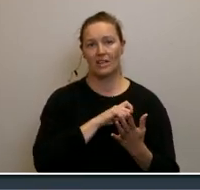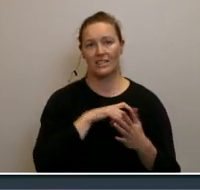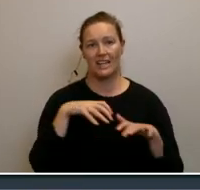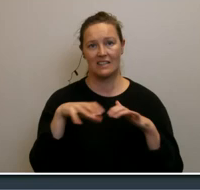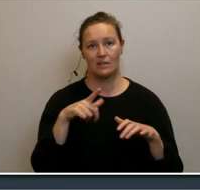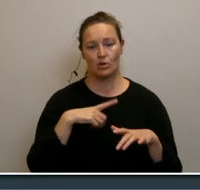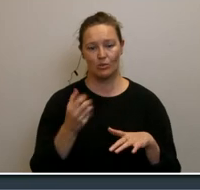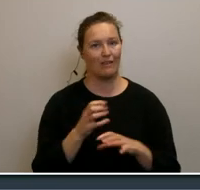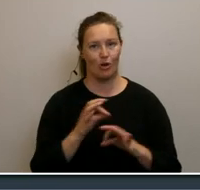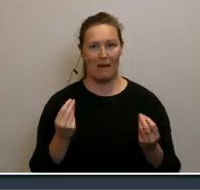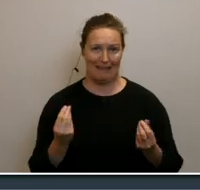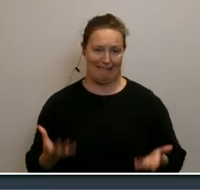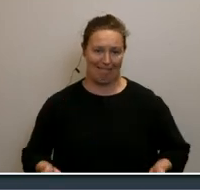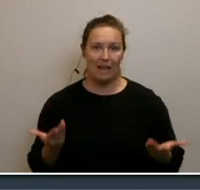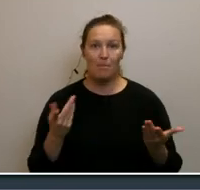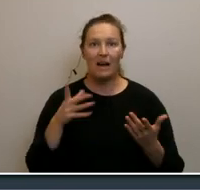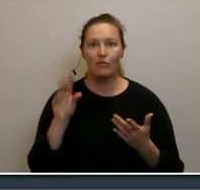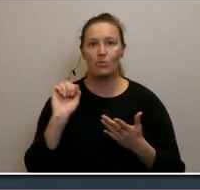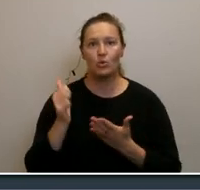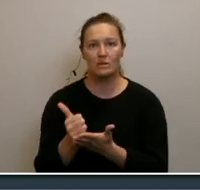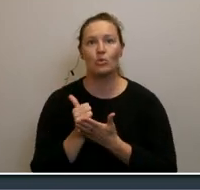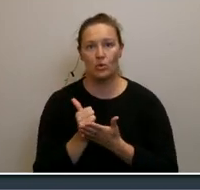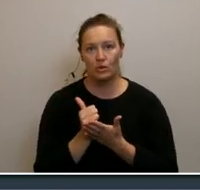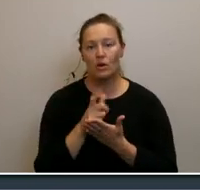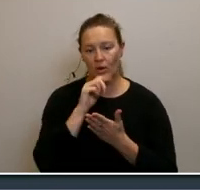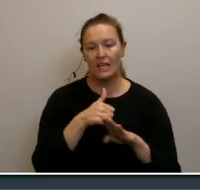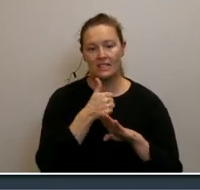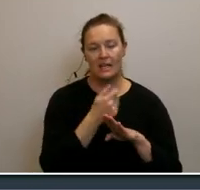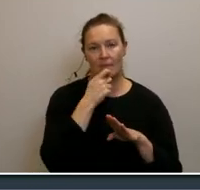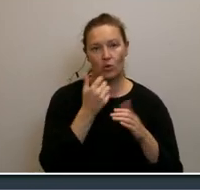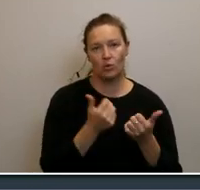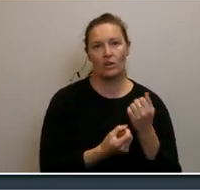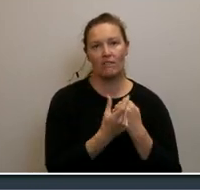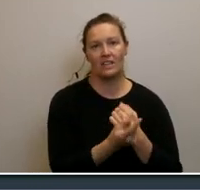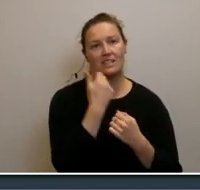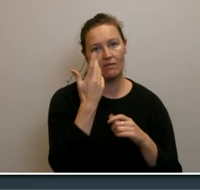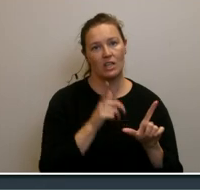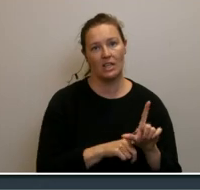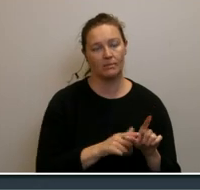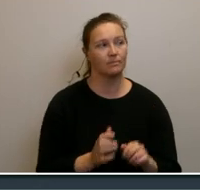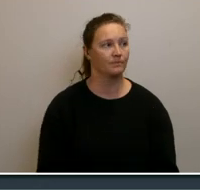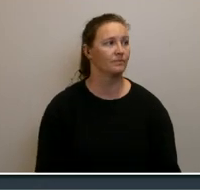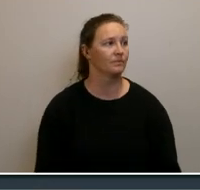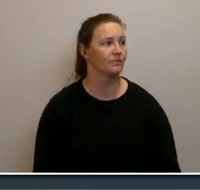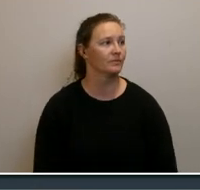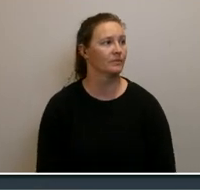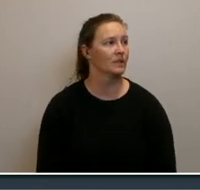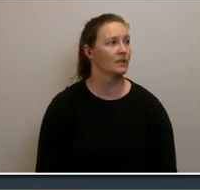money, but we're able to, with your support, put together a couple of good events every year that are pretty well supported.